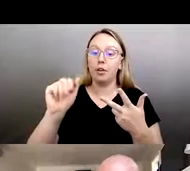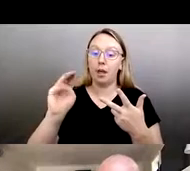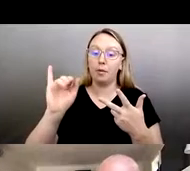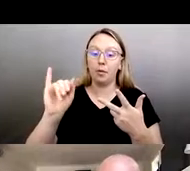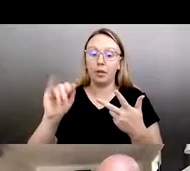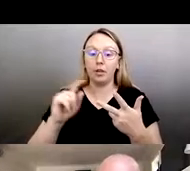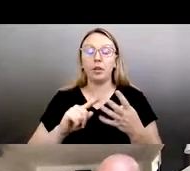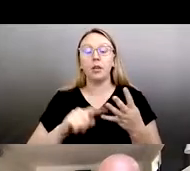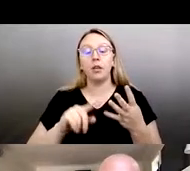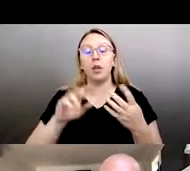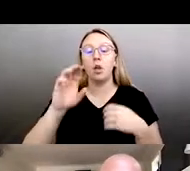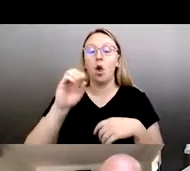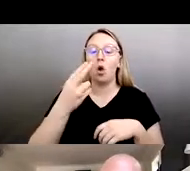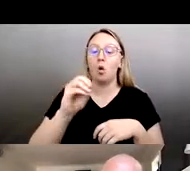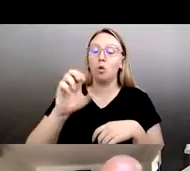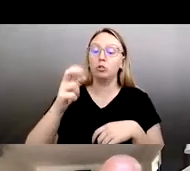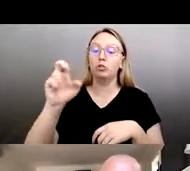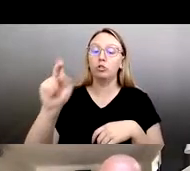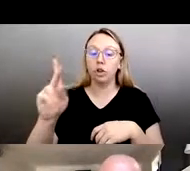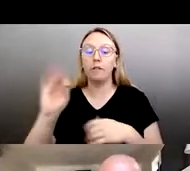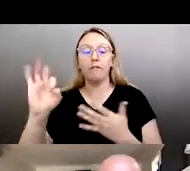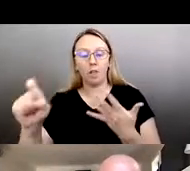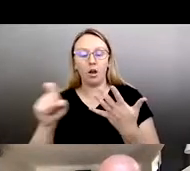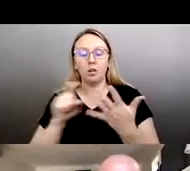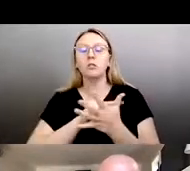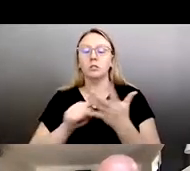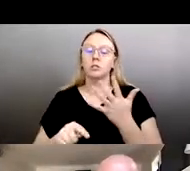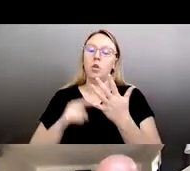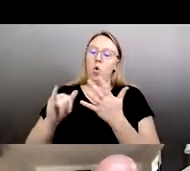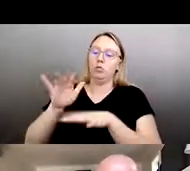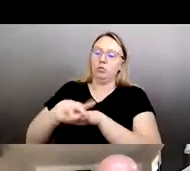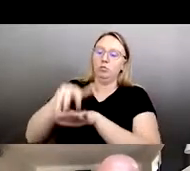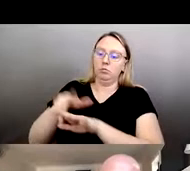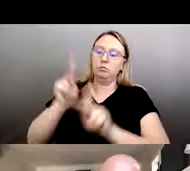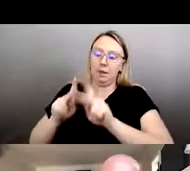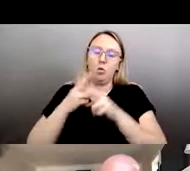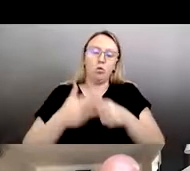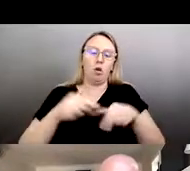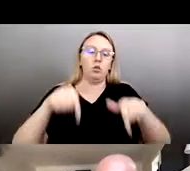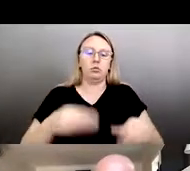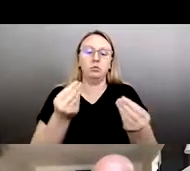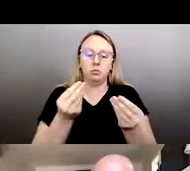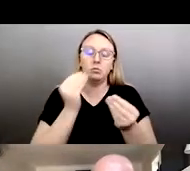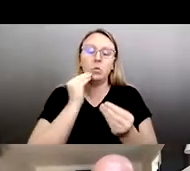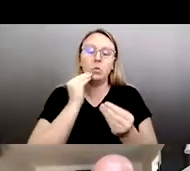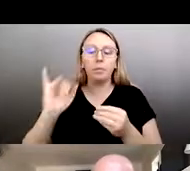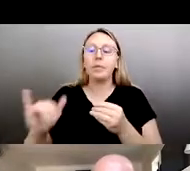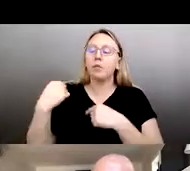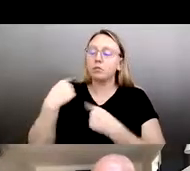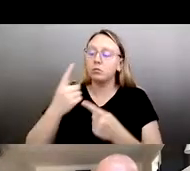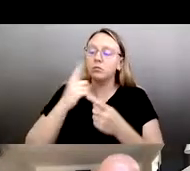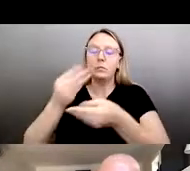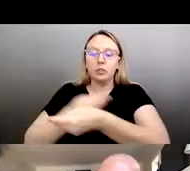and Fox, also called this area home. The region has long been a center for indigenous people to gather, trade, and maintain kinship